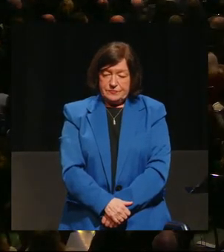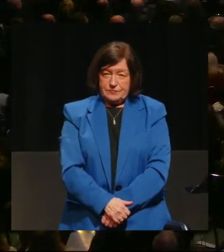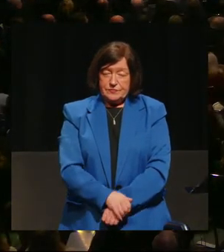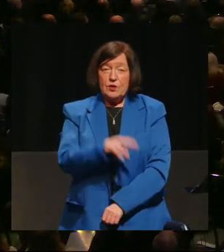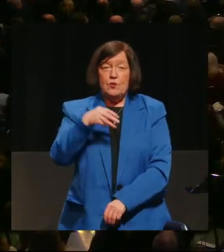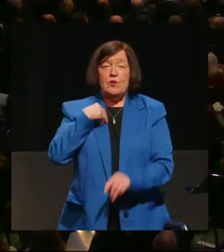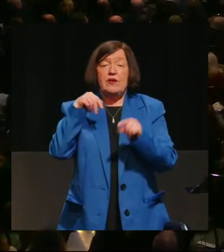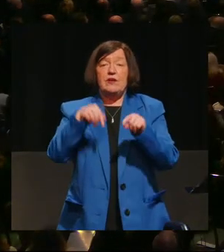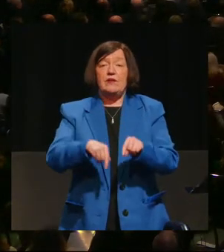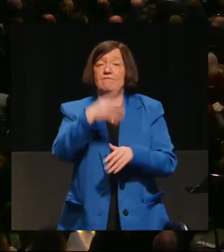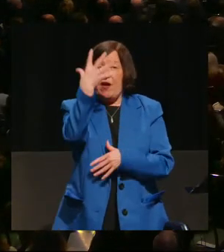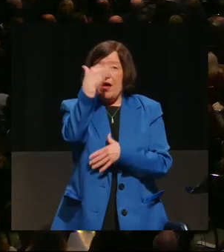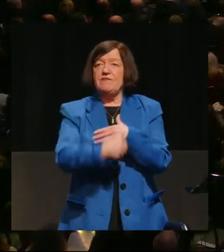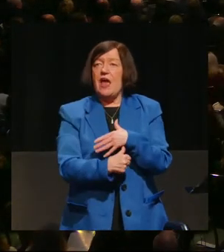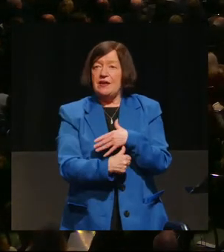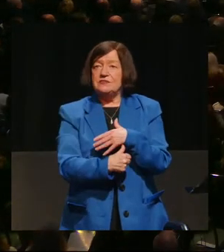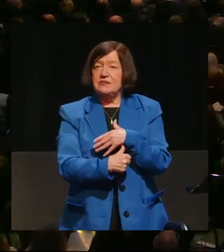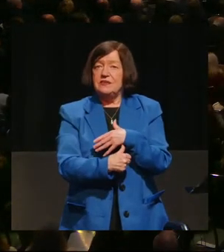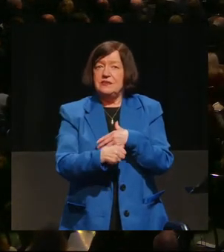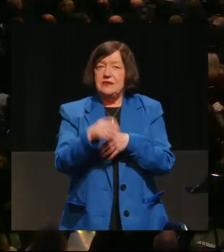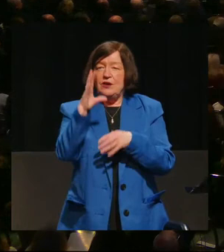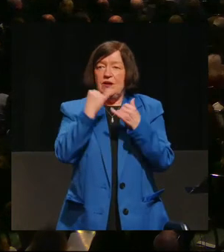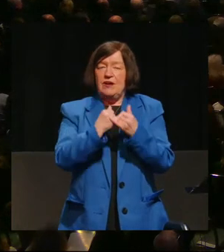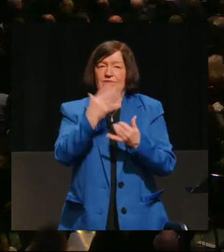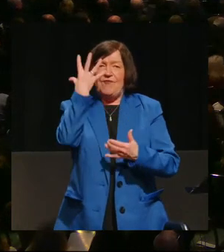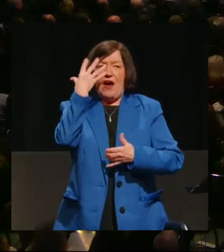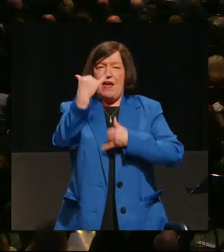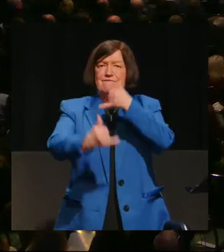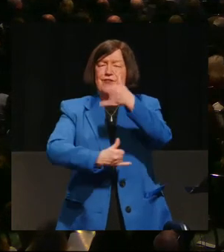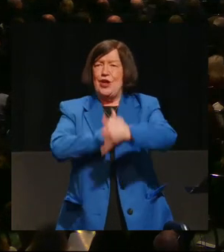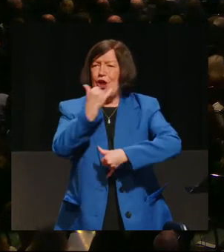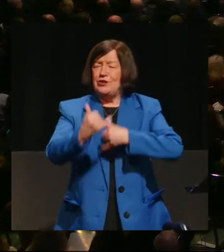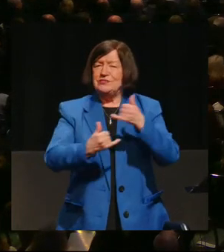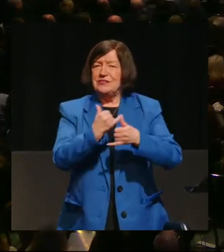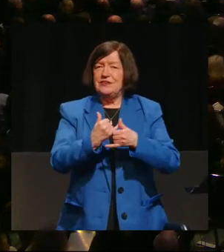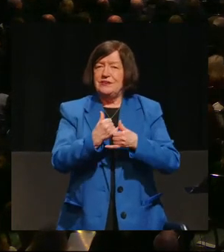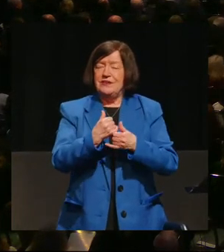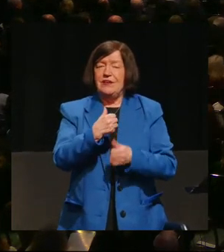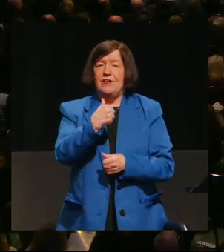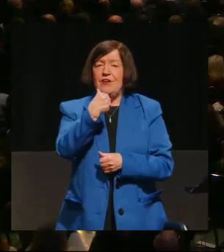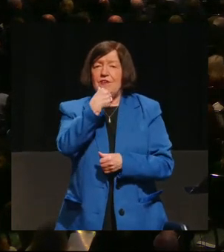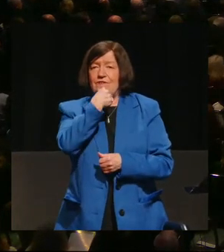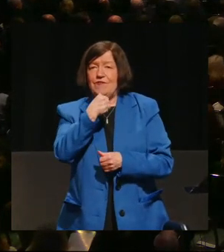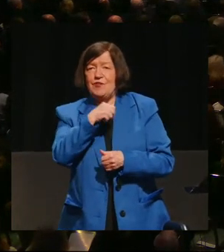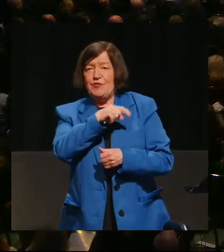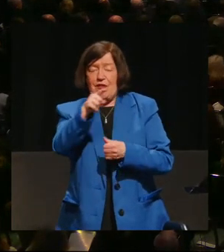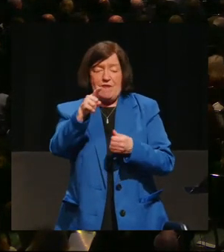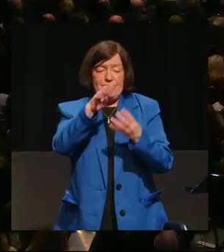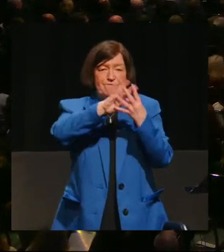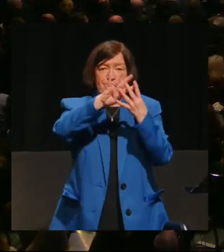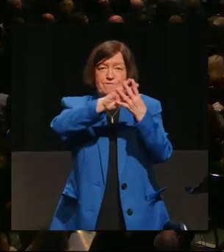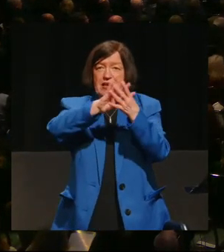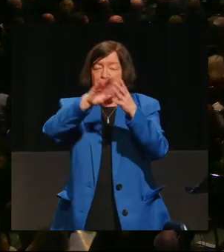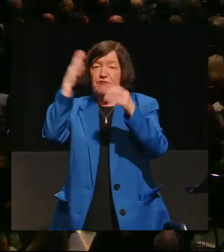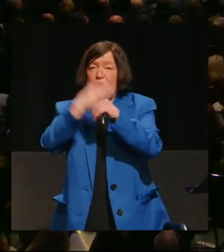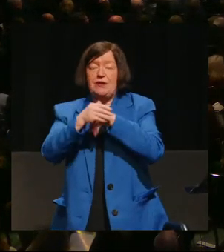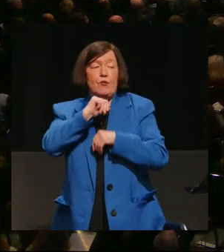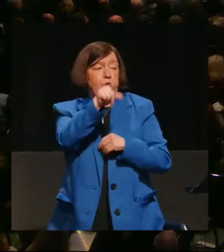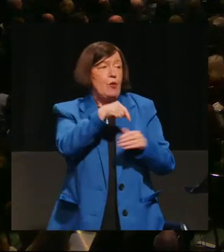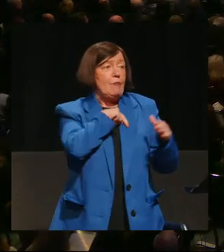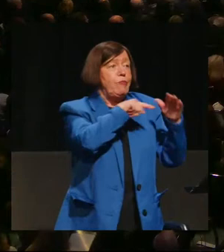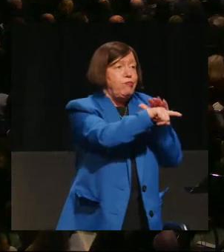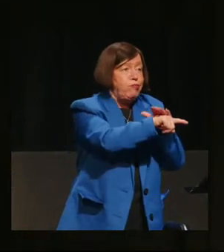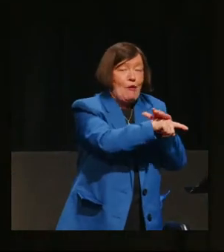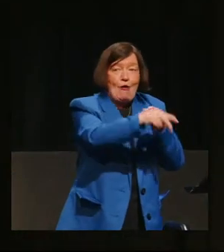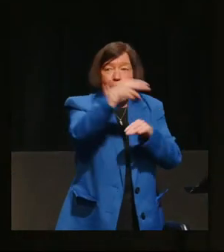We are here 5 days, but it seems like 5 years. First, the fence was finished and nobody can go out or